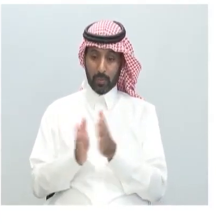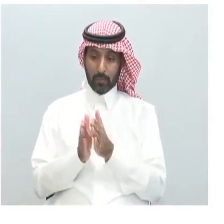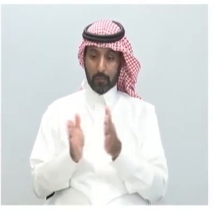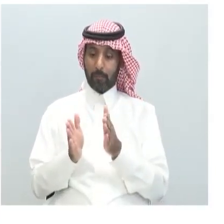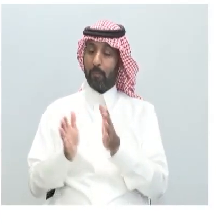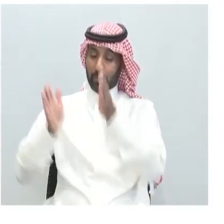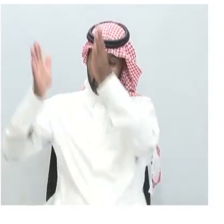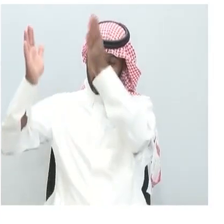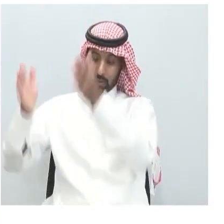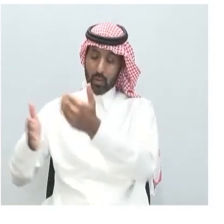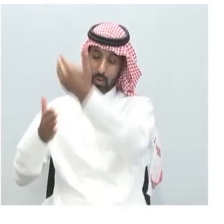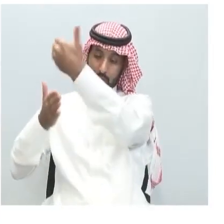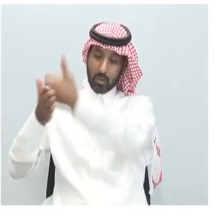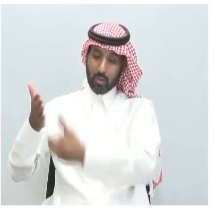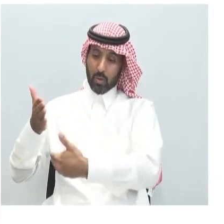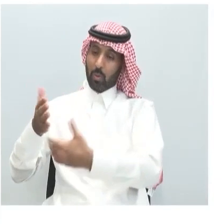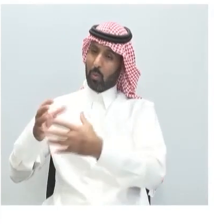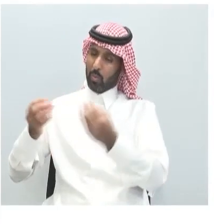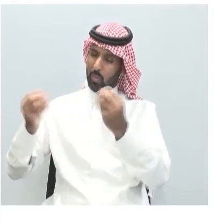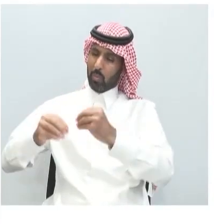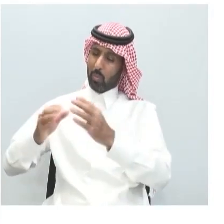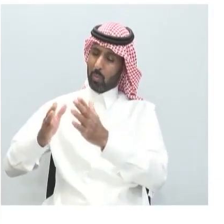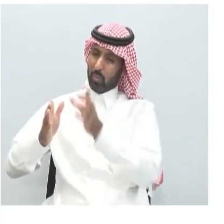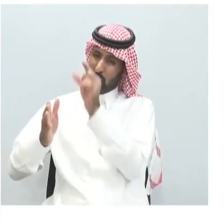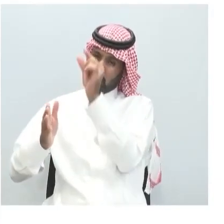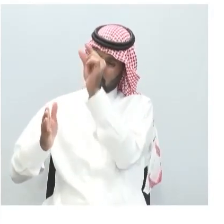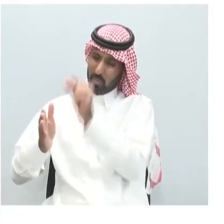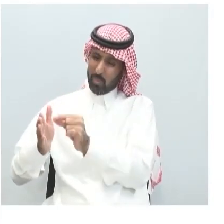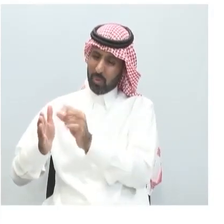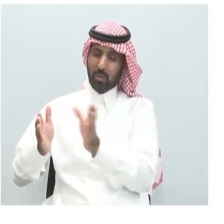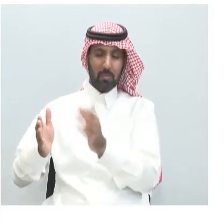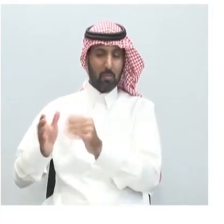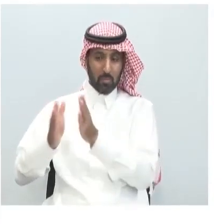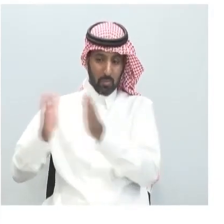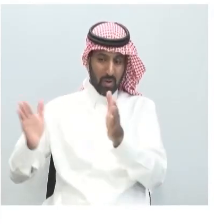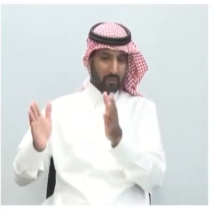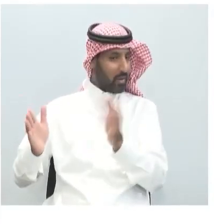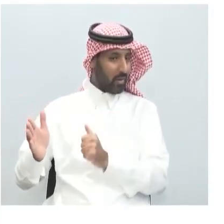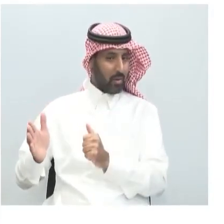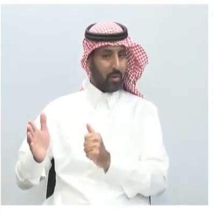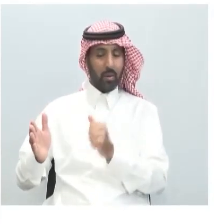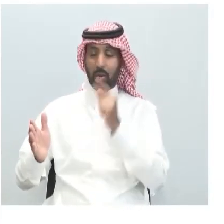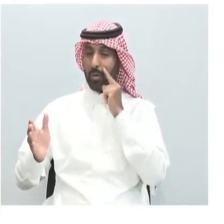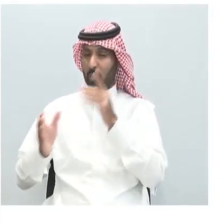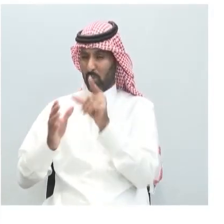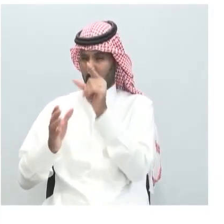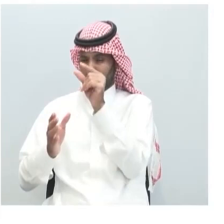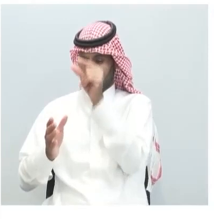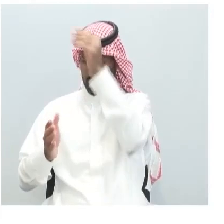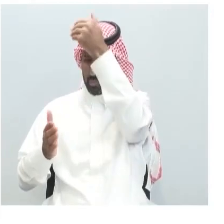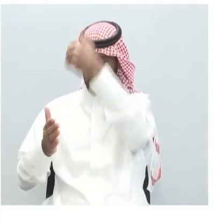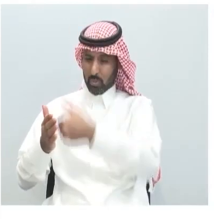here. The walls are too thin. They aren't thick enough. The walls are too thin. They